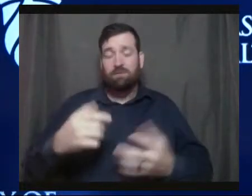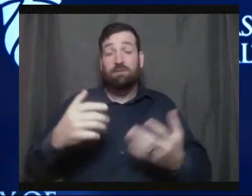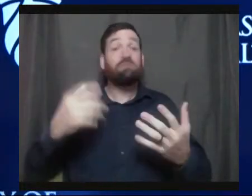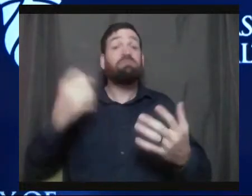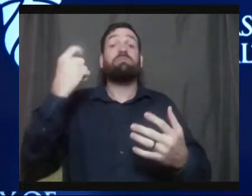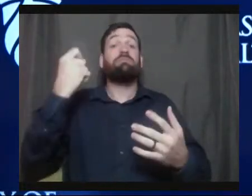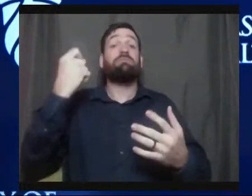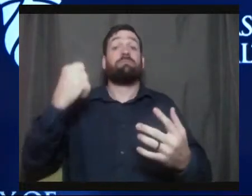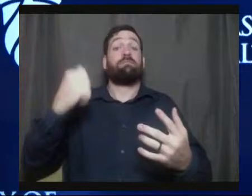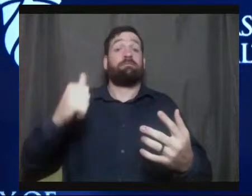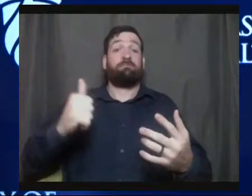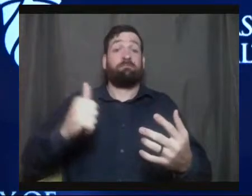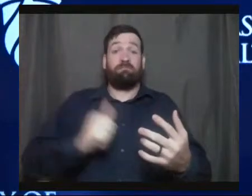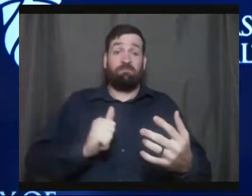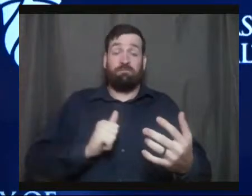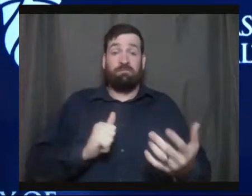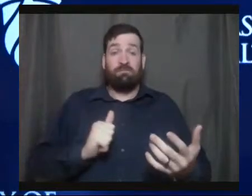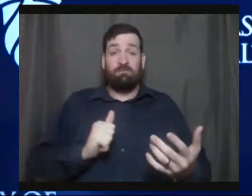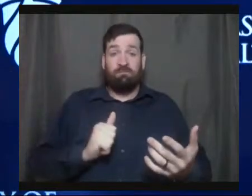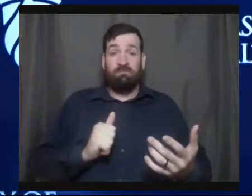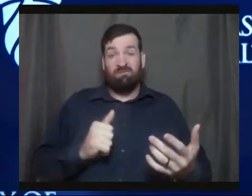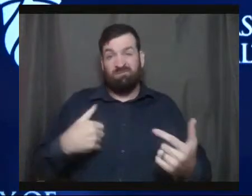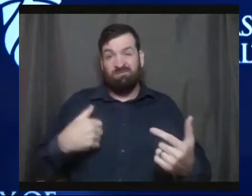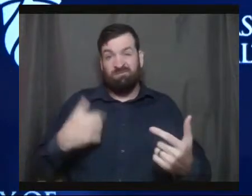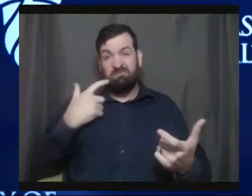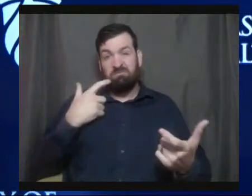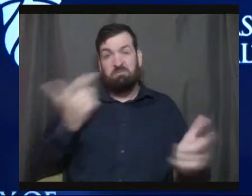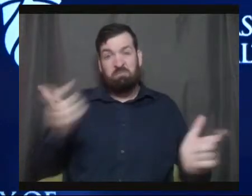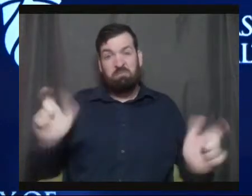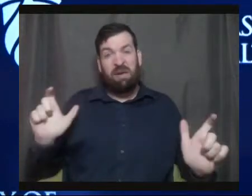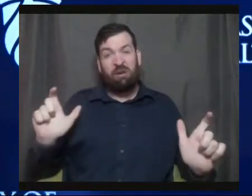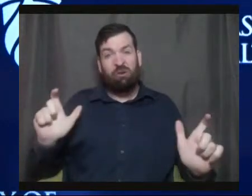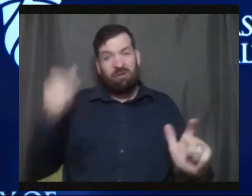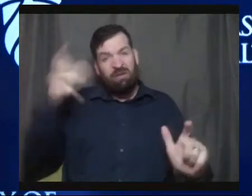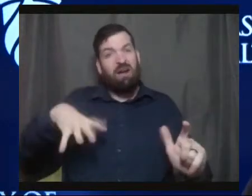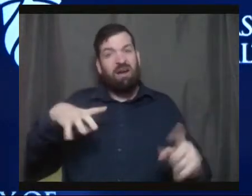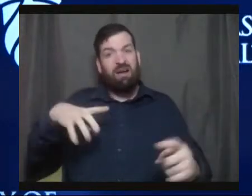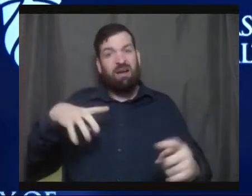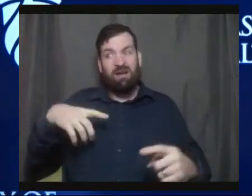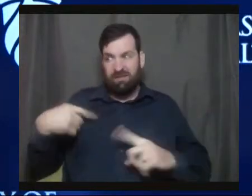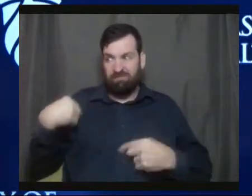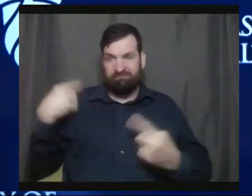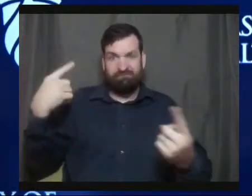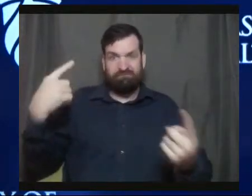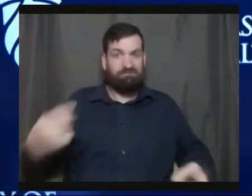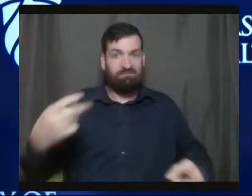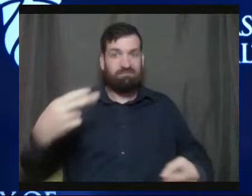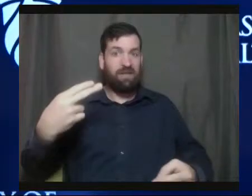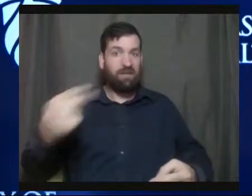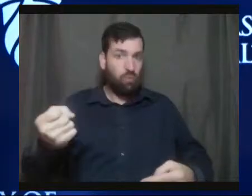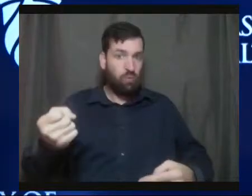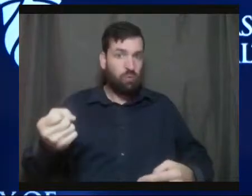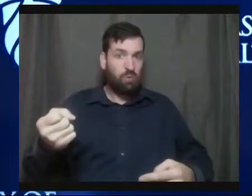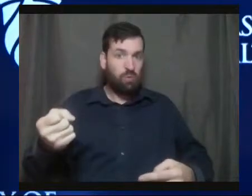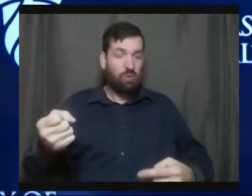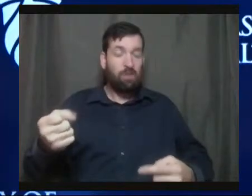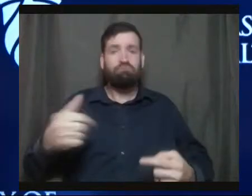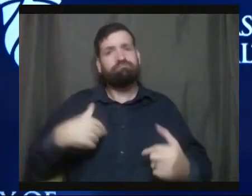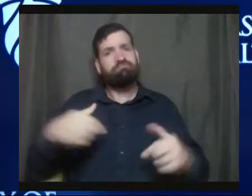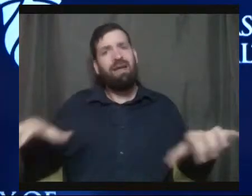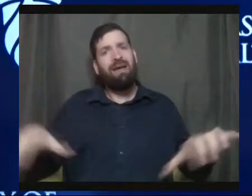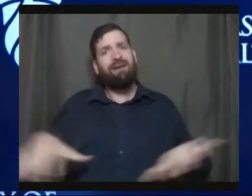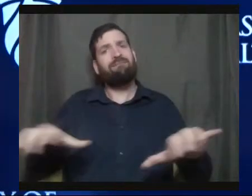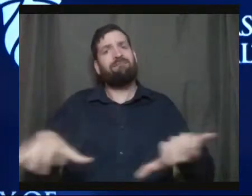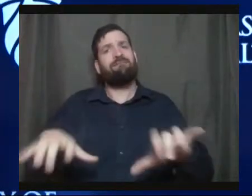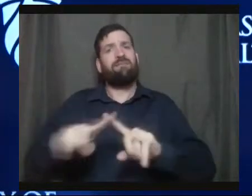pretty much had been a large guy since I was out of high school even, and I was an active person, however, my habits